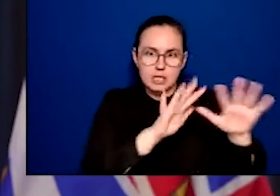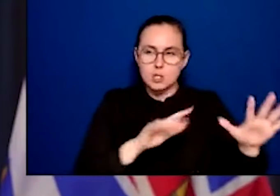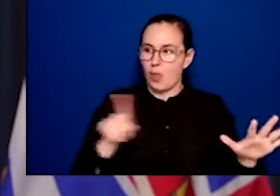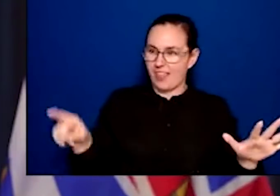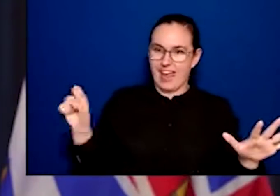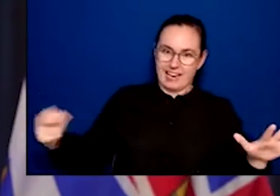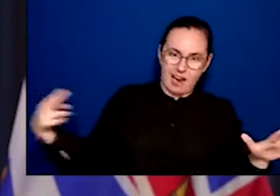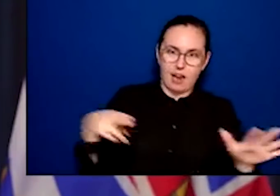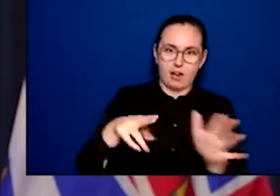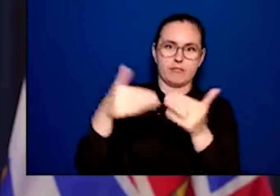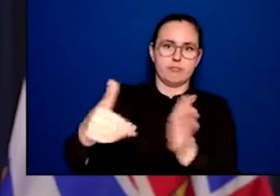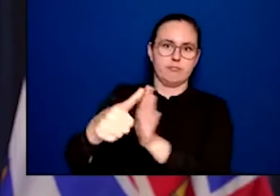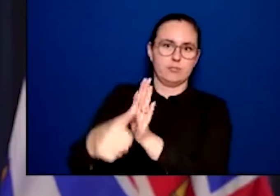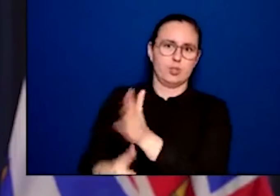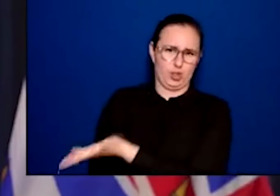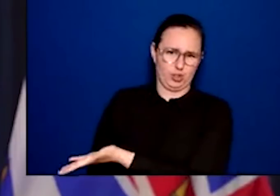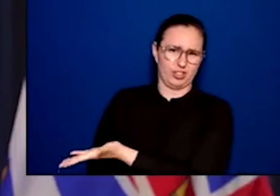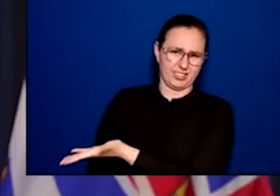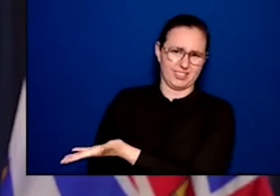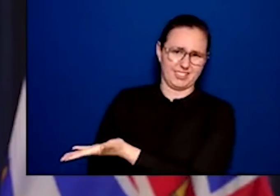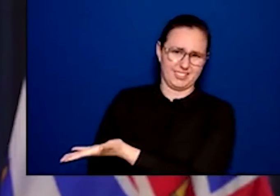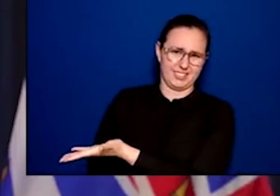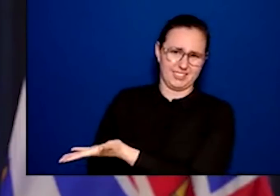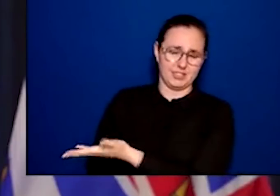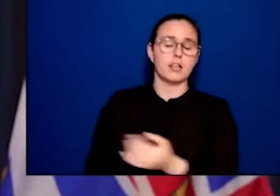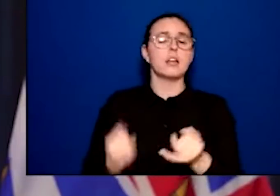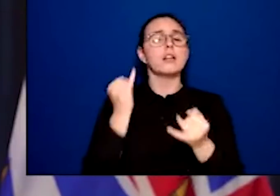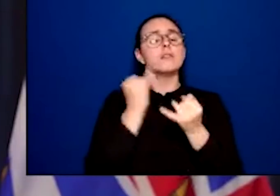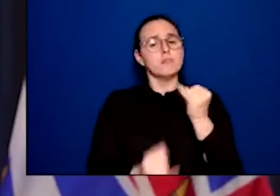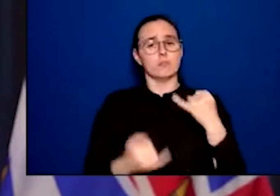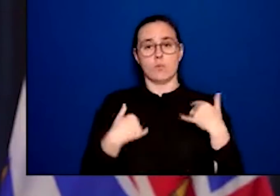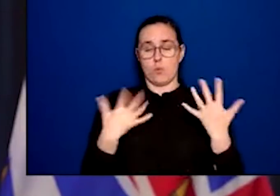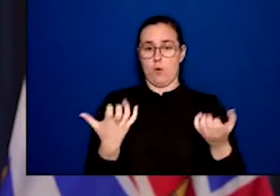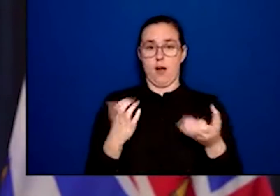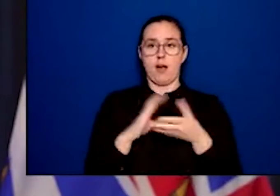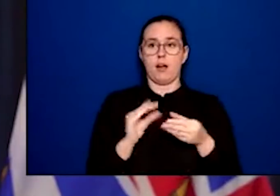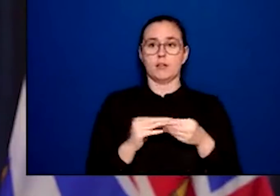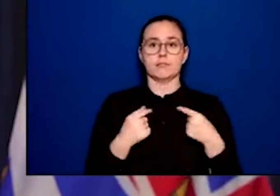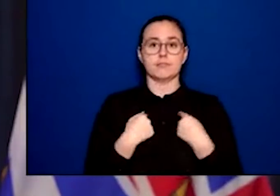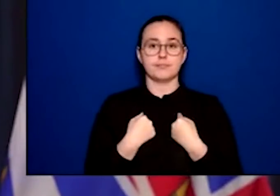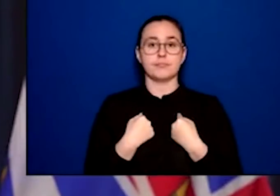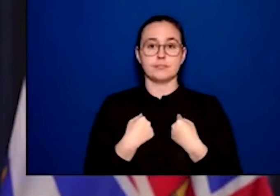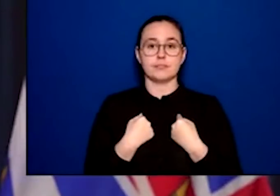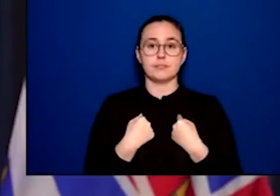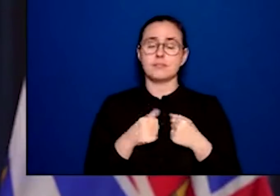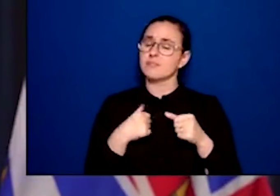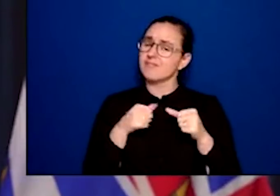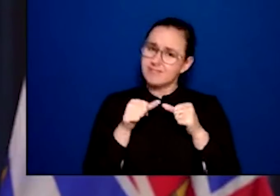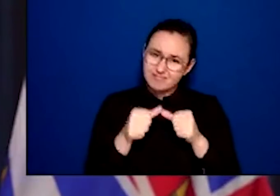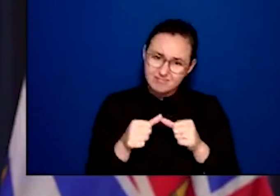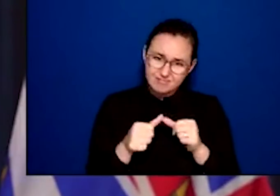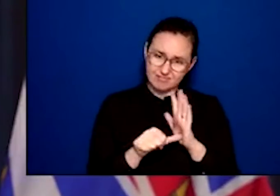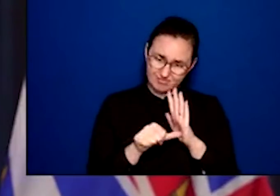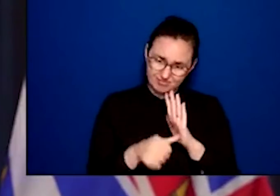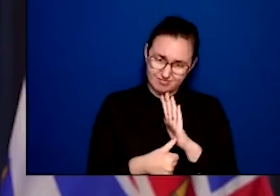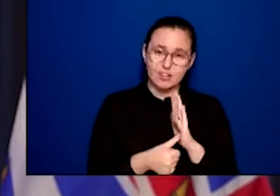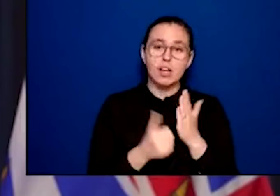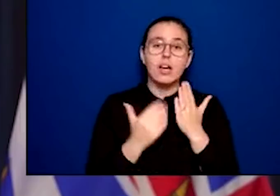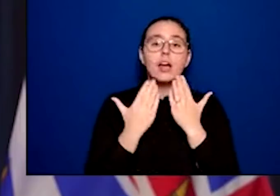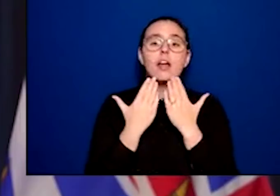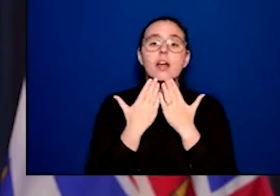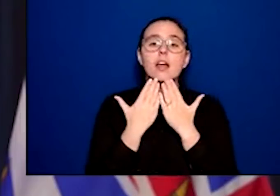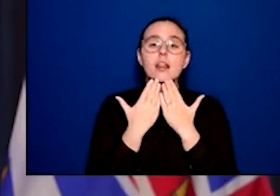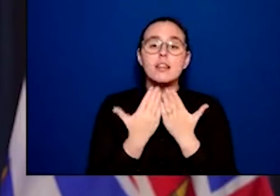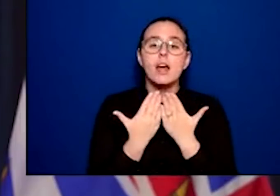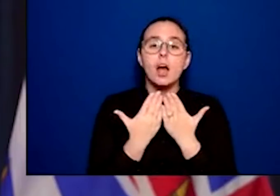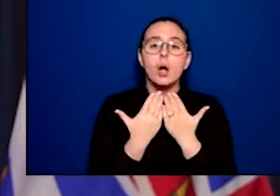I wanted to say finally, my continuing appreciation to everybody working in our public healthcare system